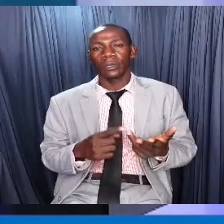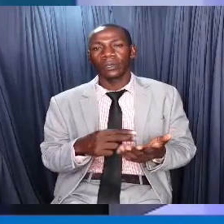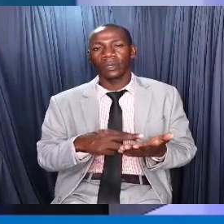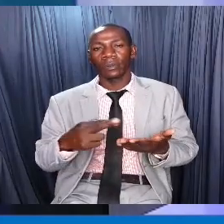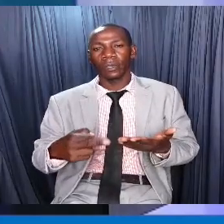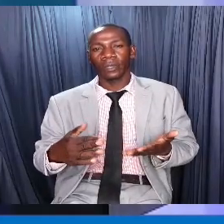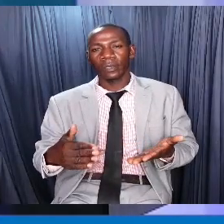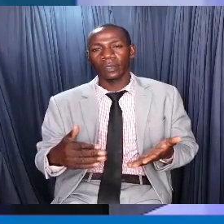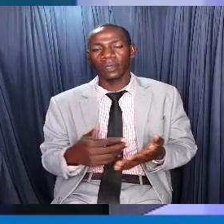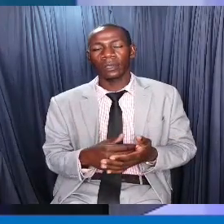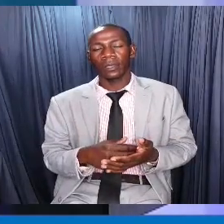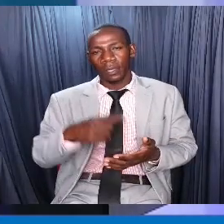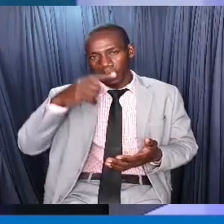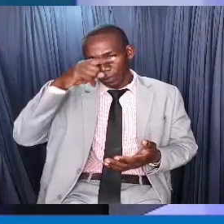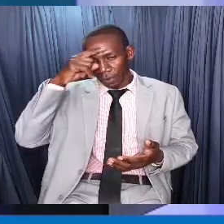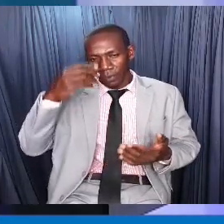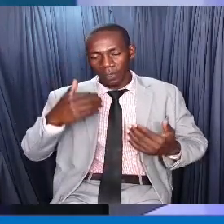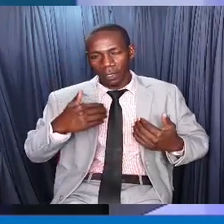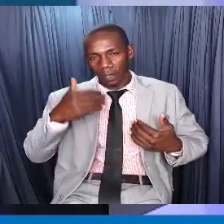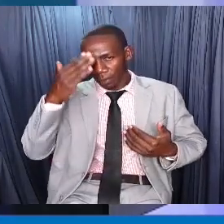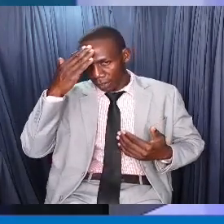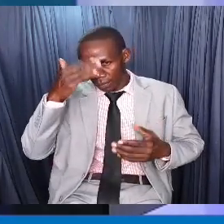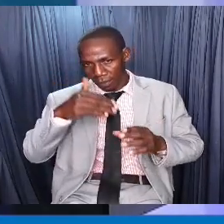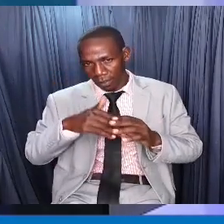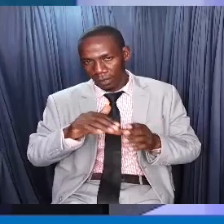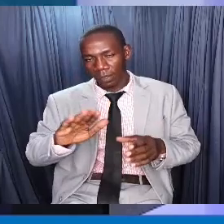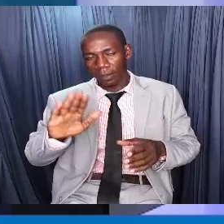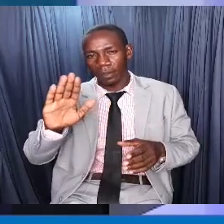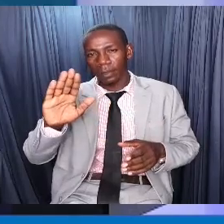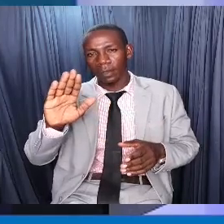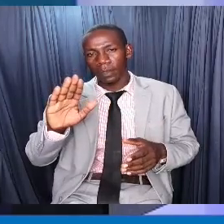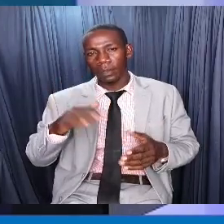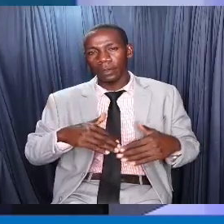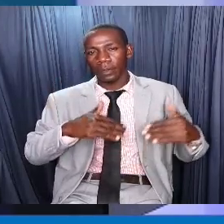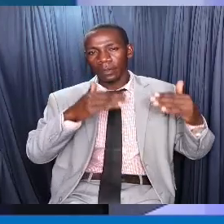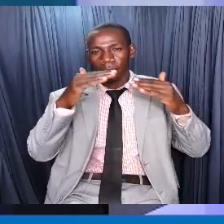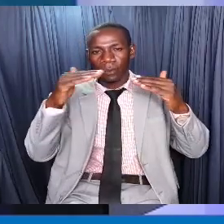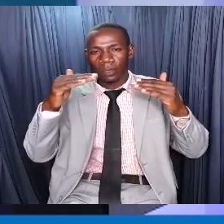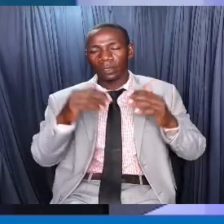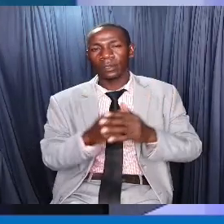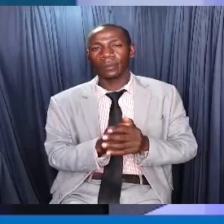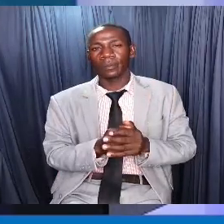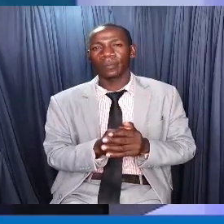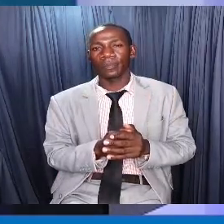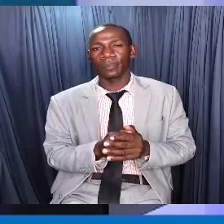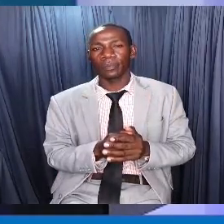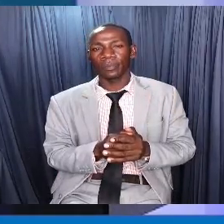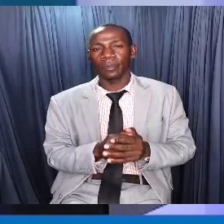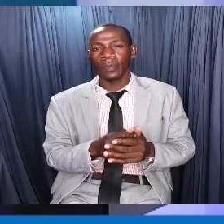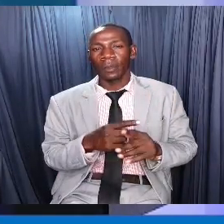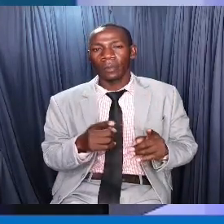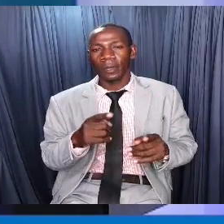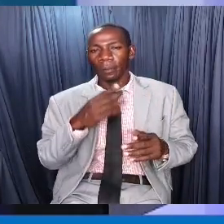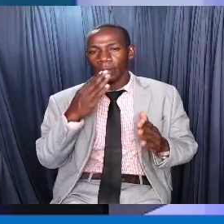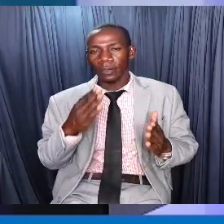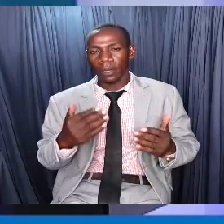He will be justified. Kwa kuwa anakunyenyekea ndani yake. For he has humility in him. Yeye anahesabua haki. He is justified. Lakini mtu wa